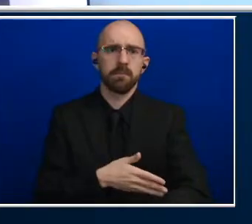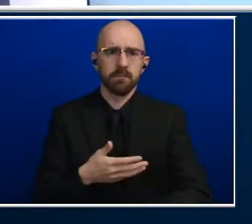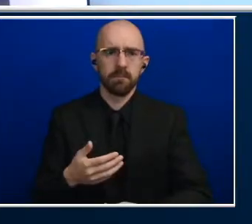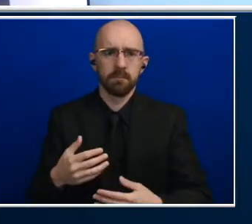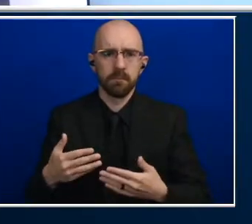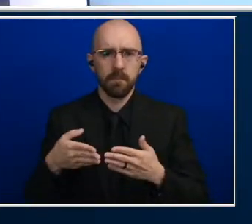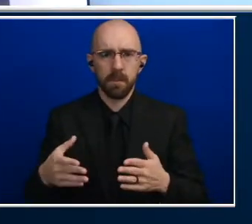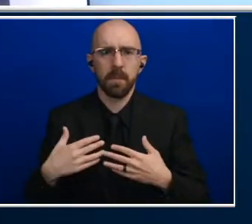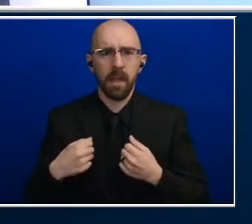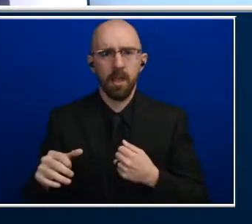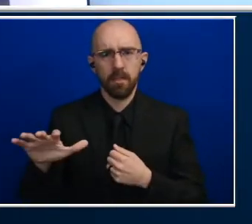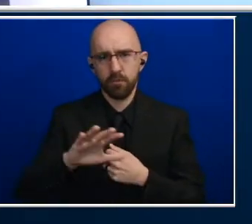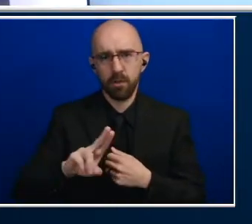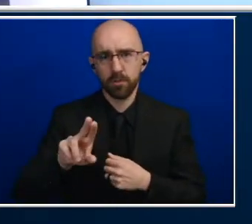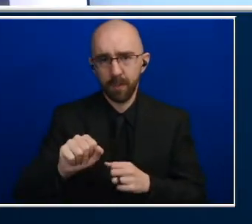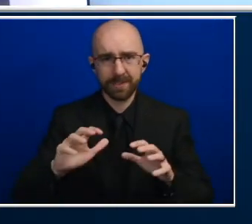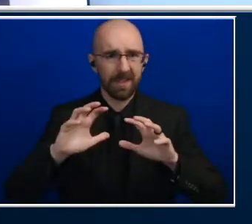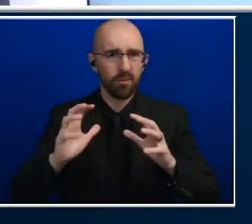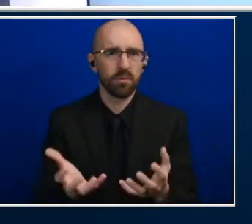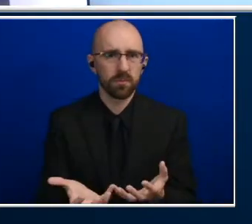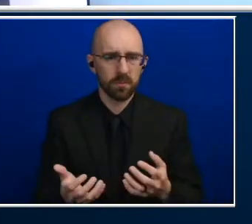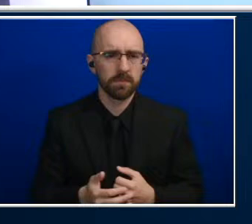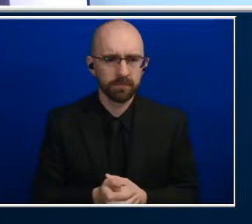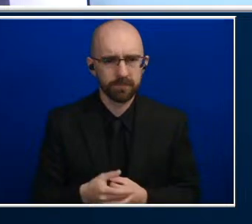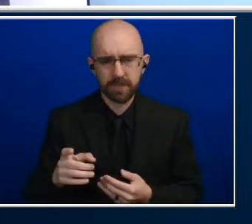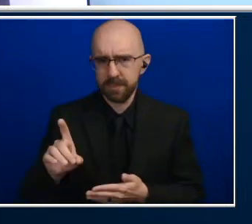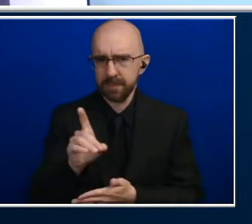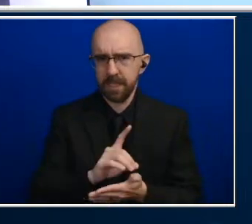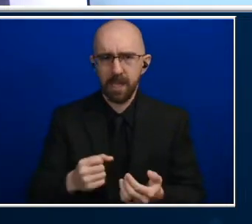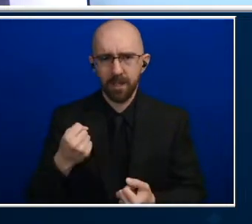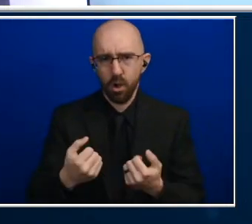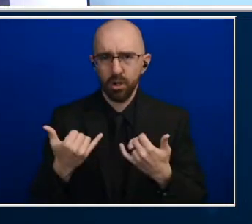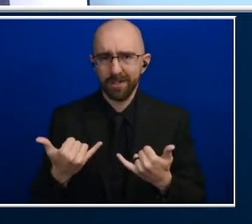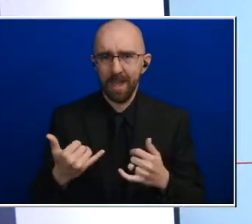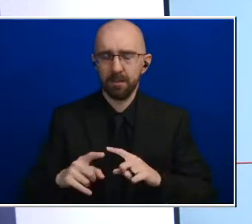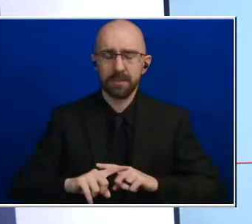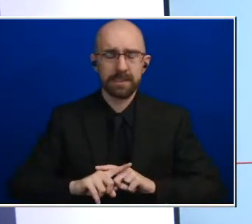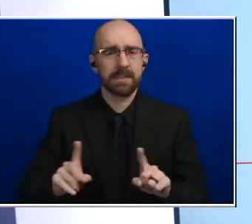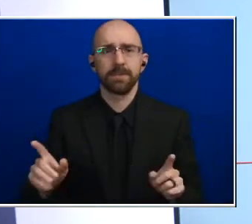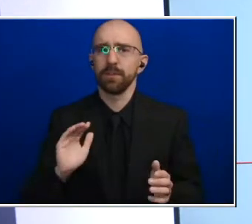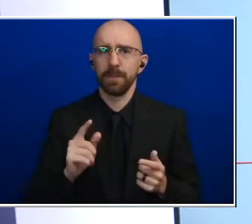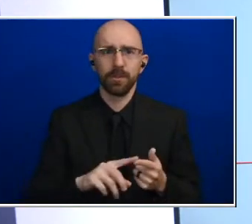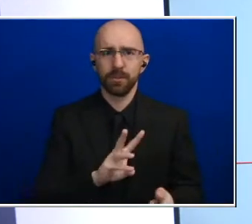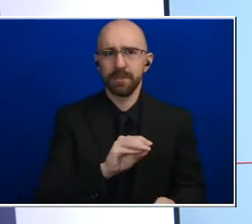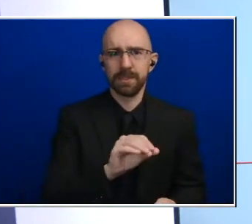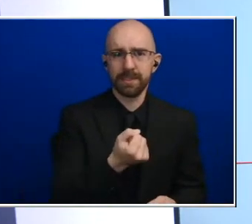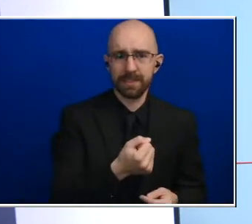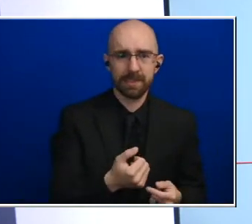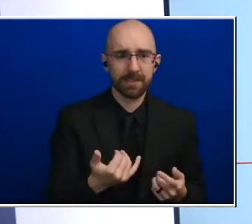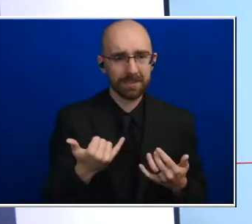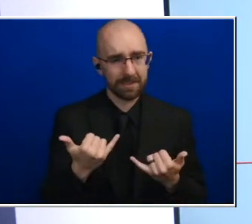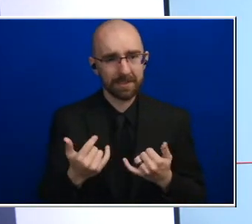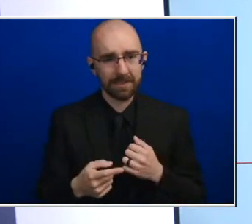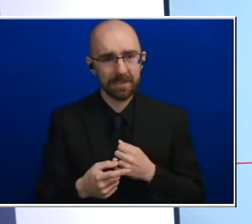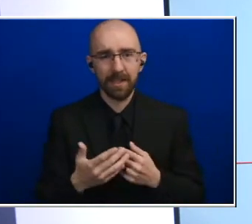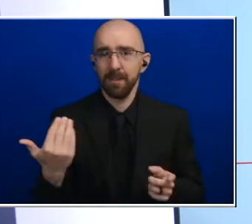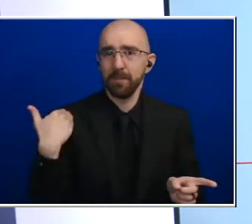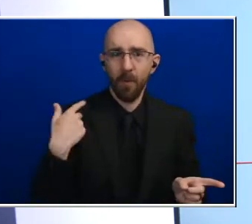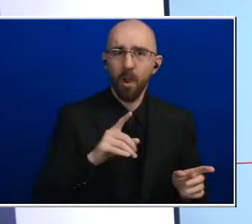just to say, the design of automobiles is so different than it was in the 60s. And today they're just a box on wheels. And